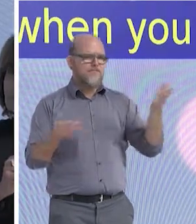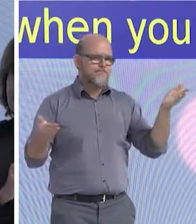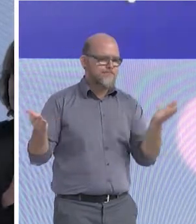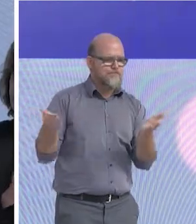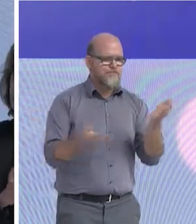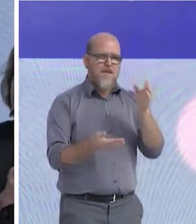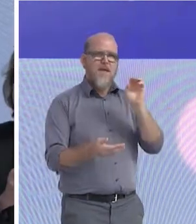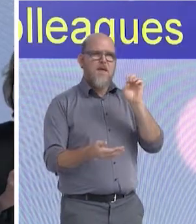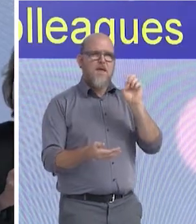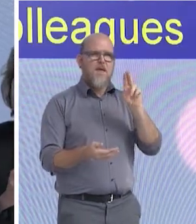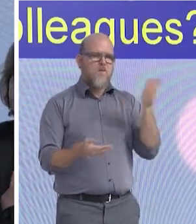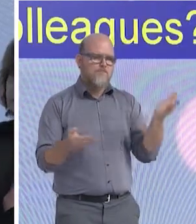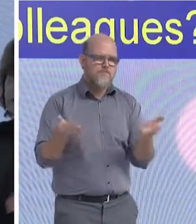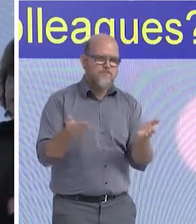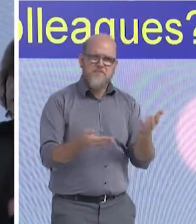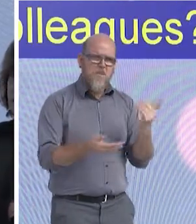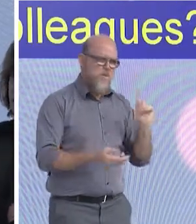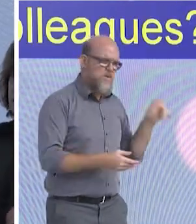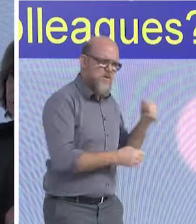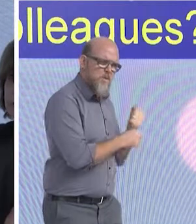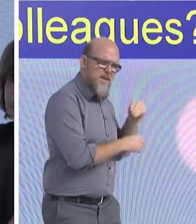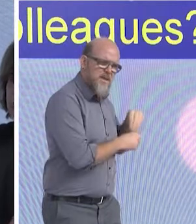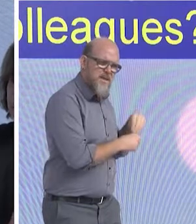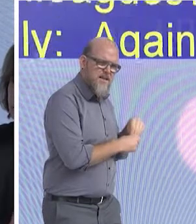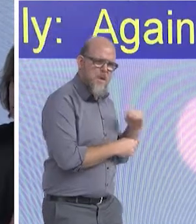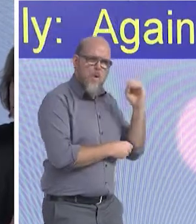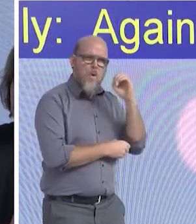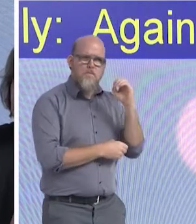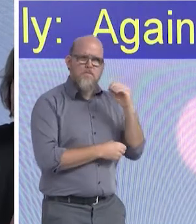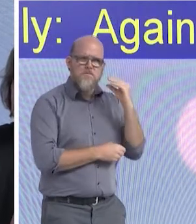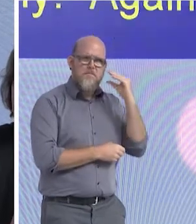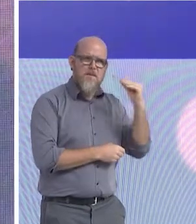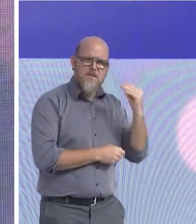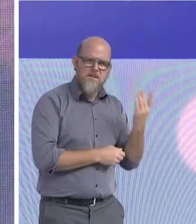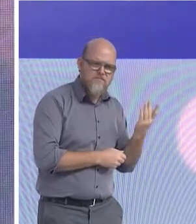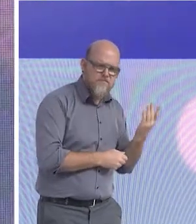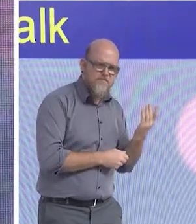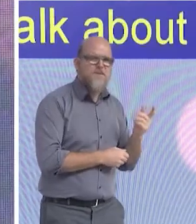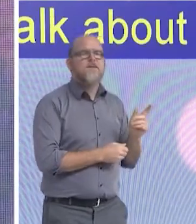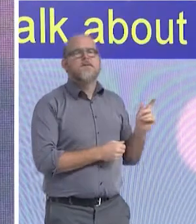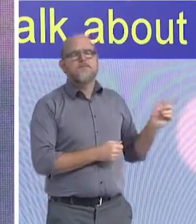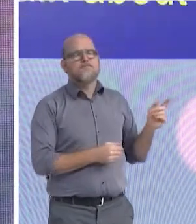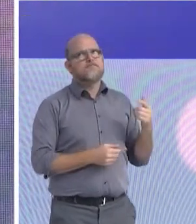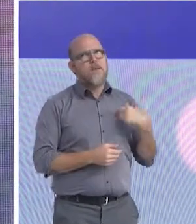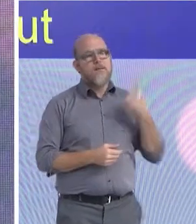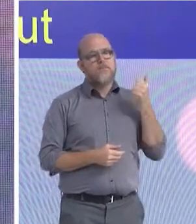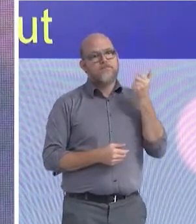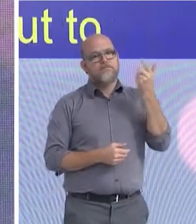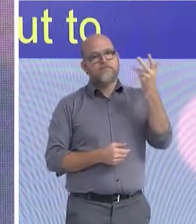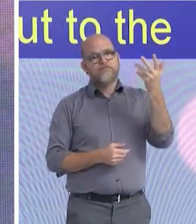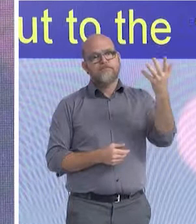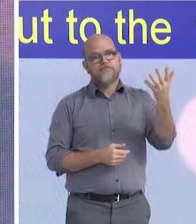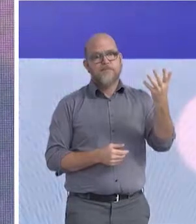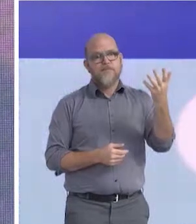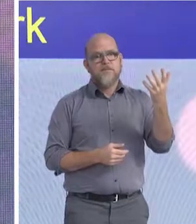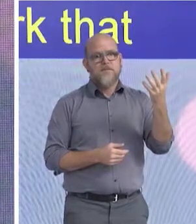Well, again, I tend not even to talk about necessarily or put it out to the forefront of the work that I do.